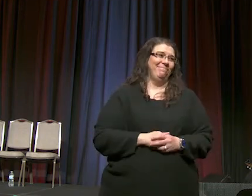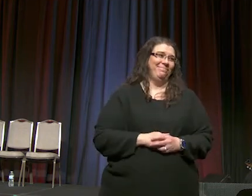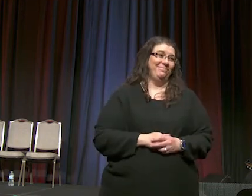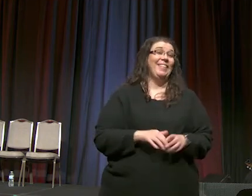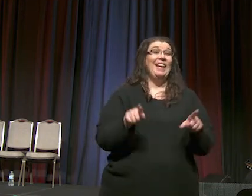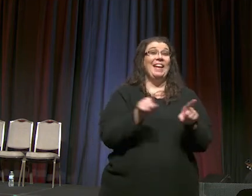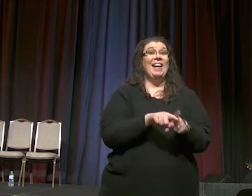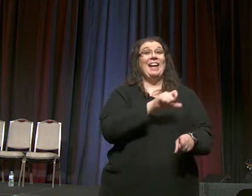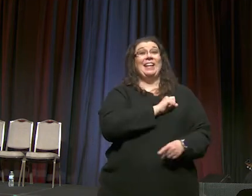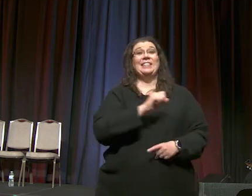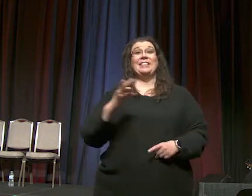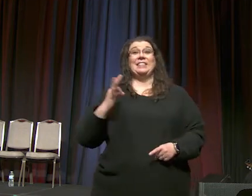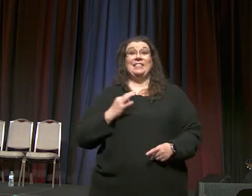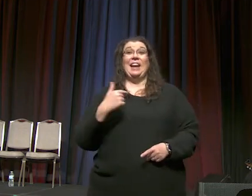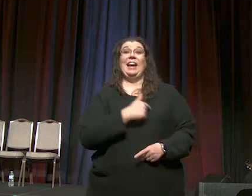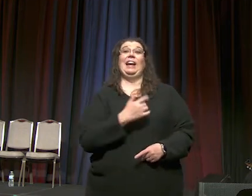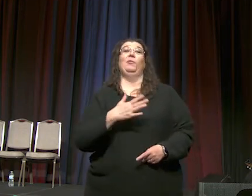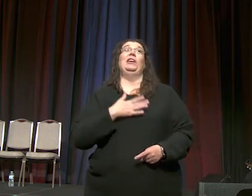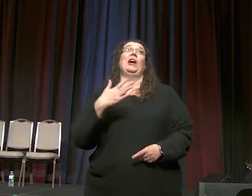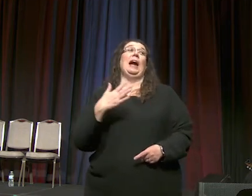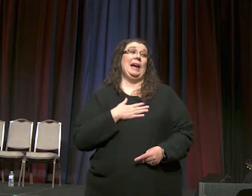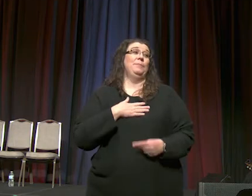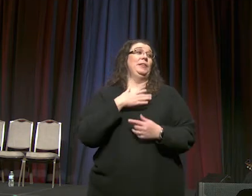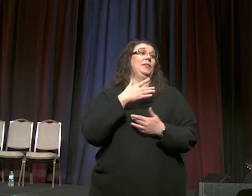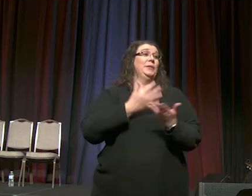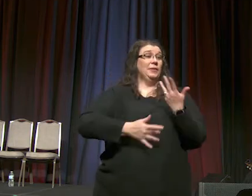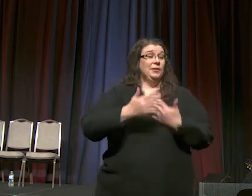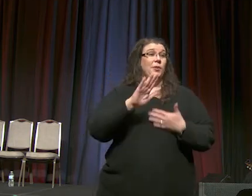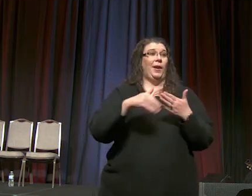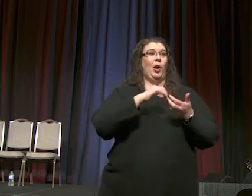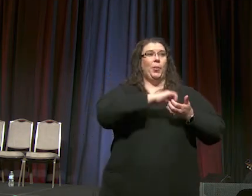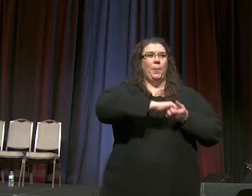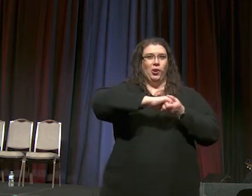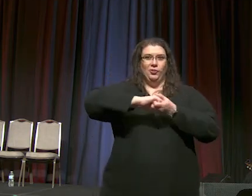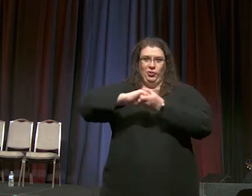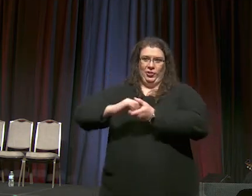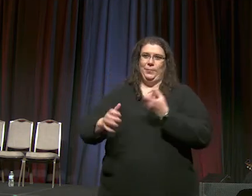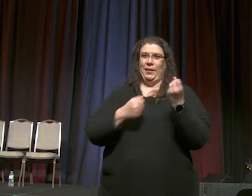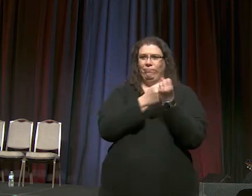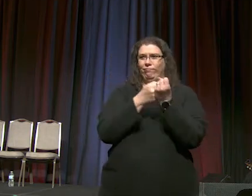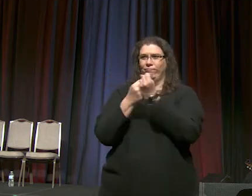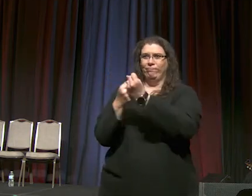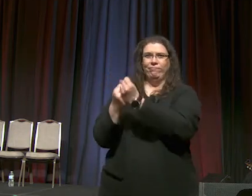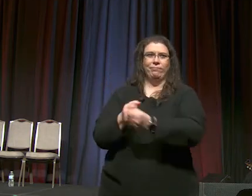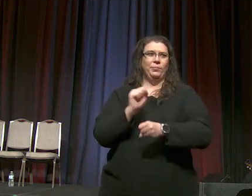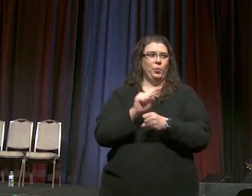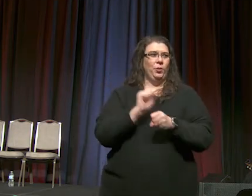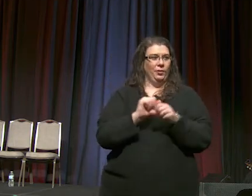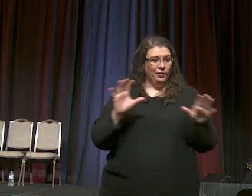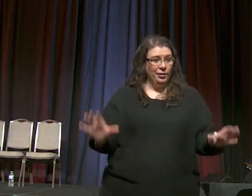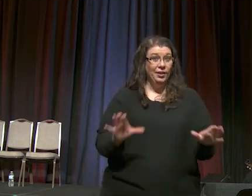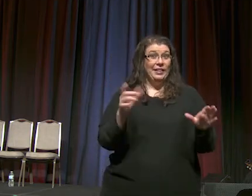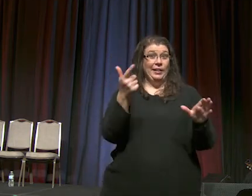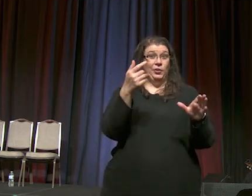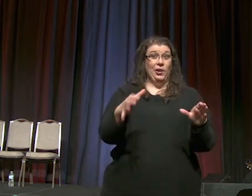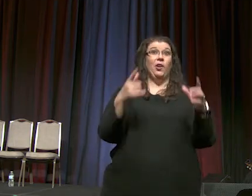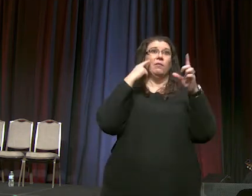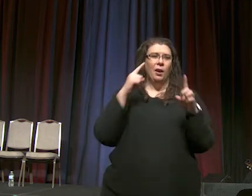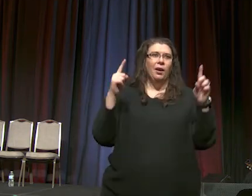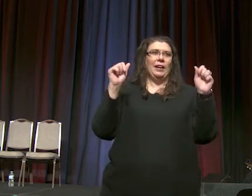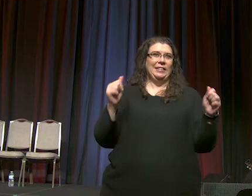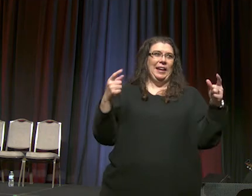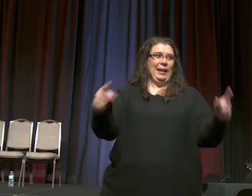As a staff, we are very happy to be surrounded by all the partnerships that support the work that make General Conference happen. We work with